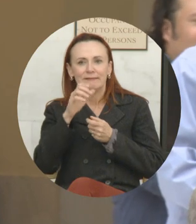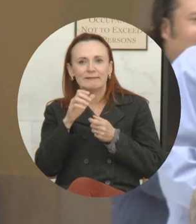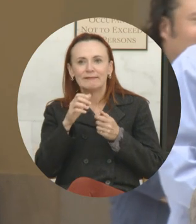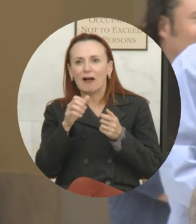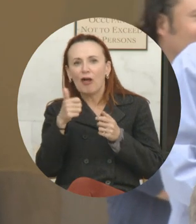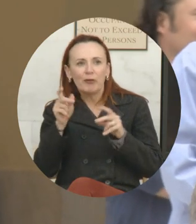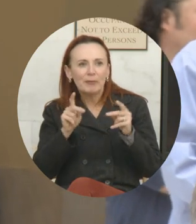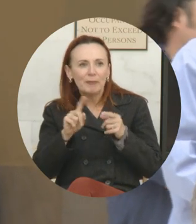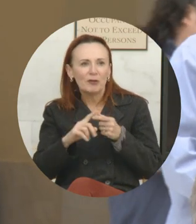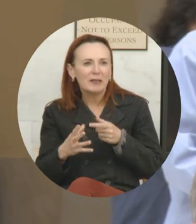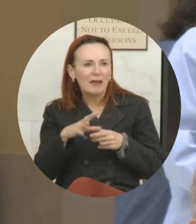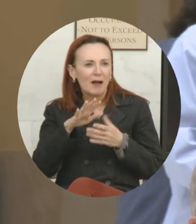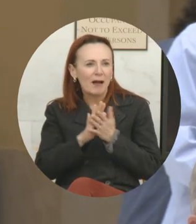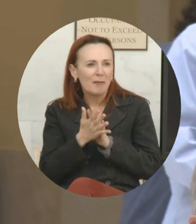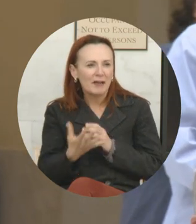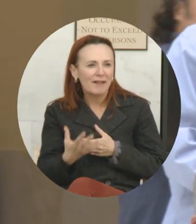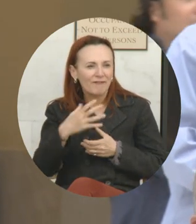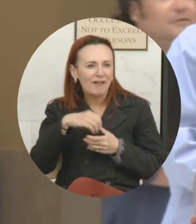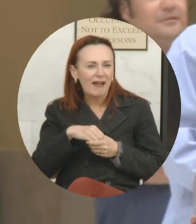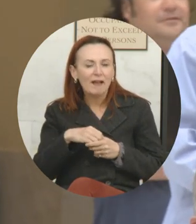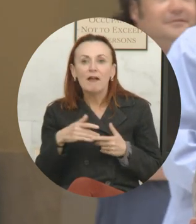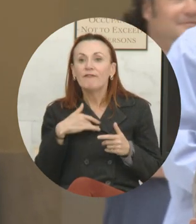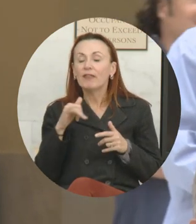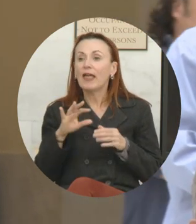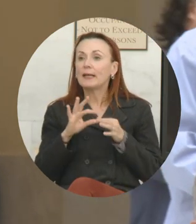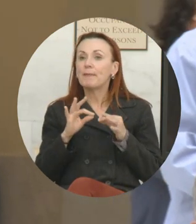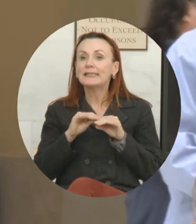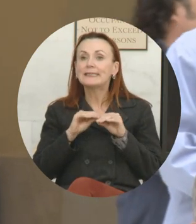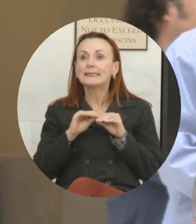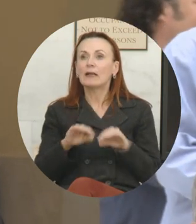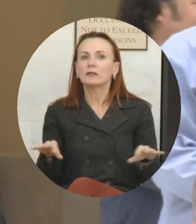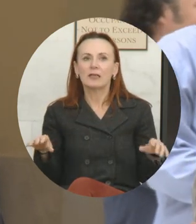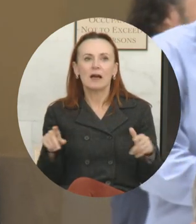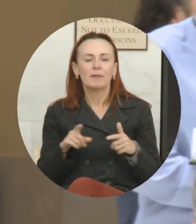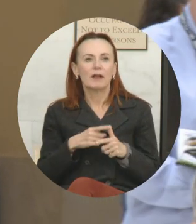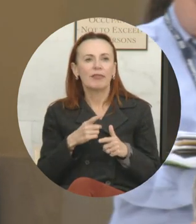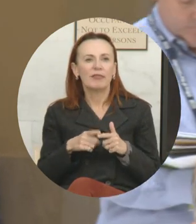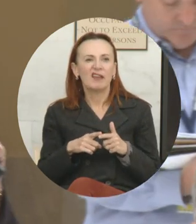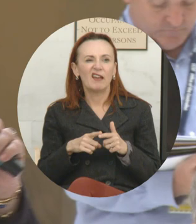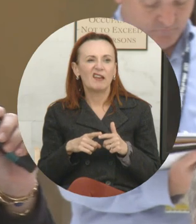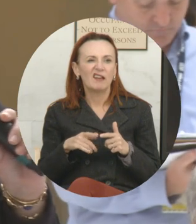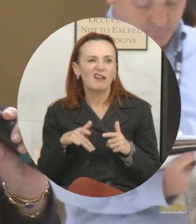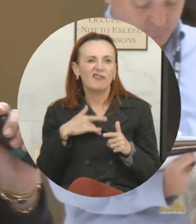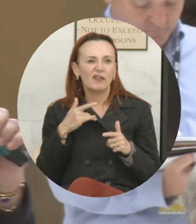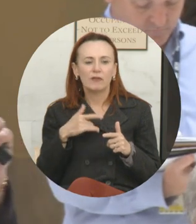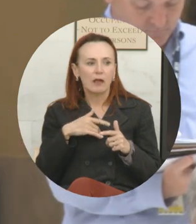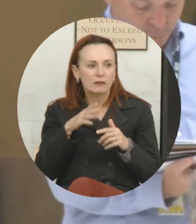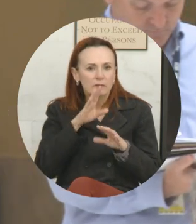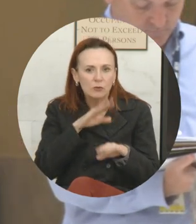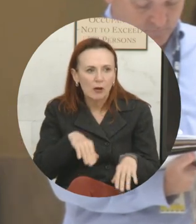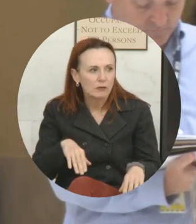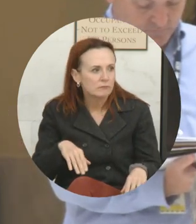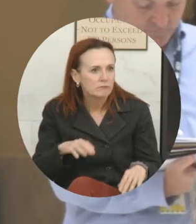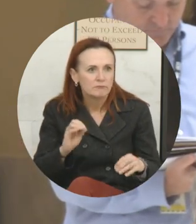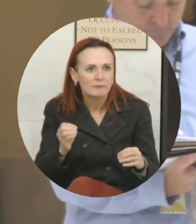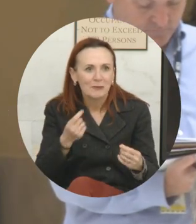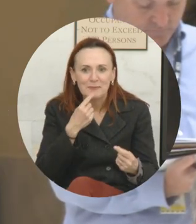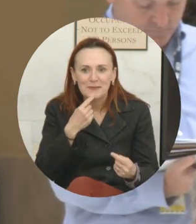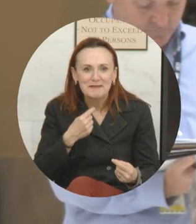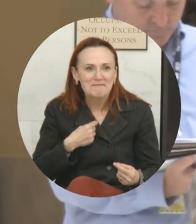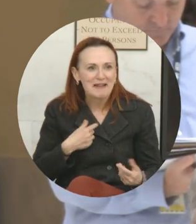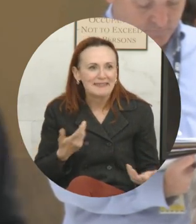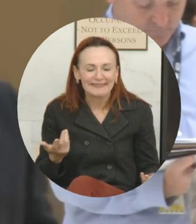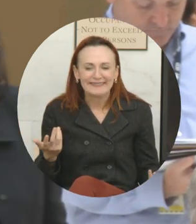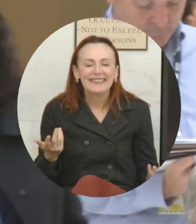almost like the message goes out, but it feels like it just goes over a cliff, and there's no real